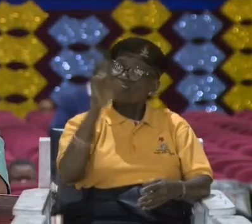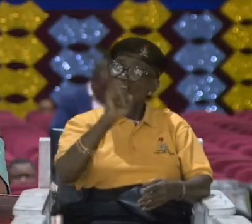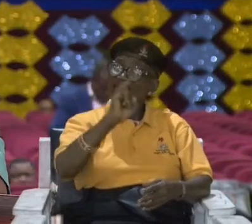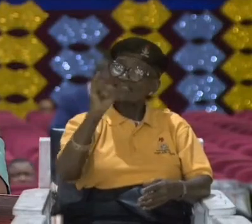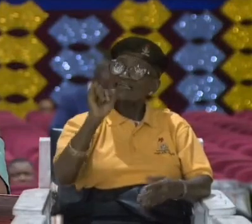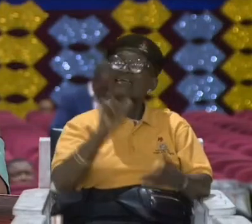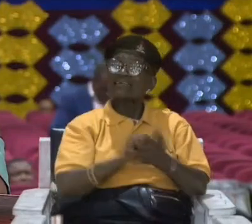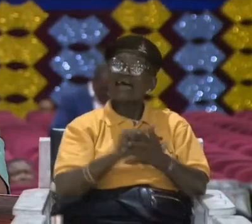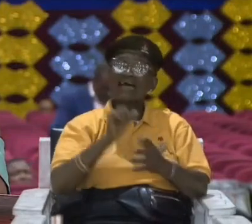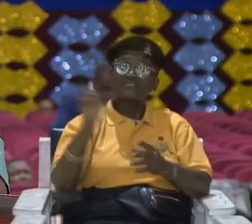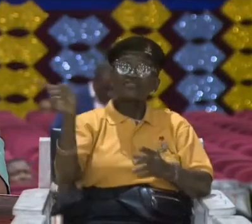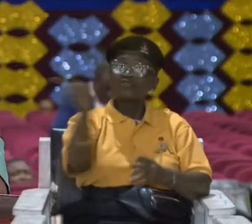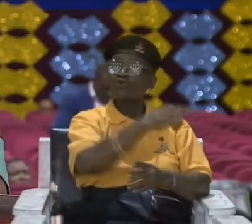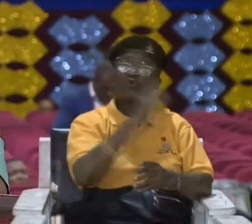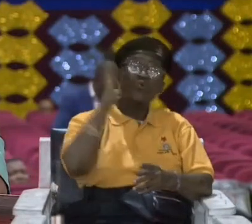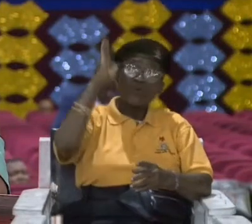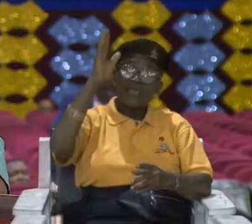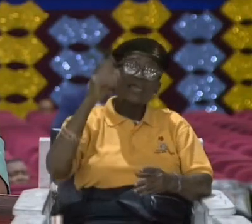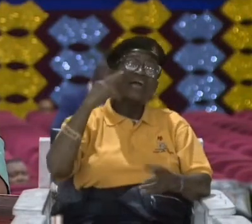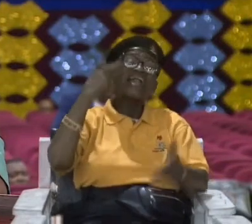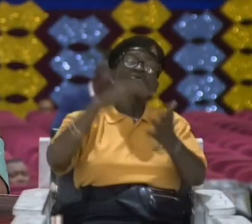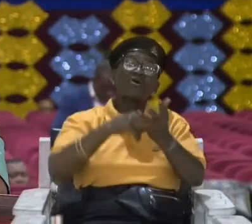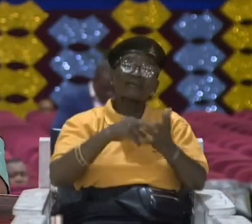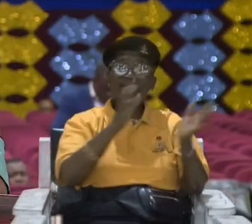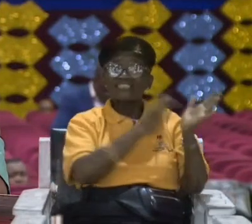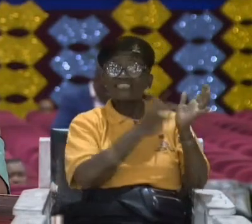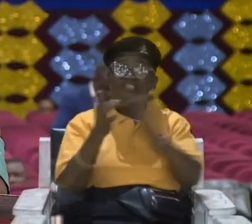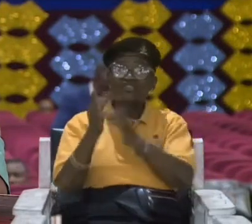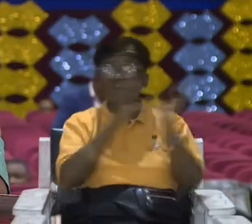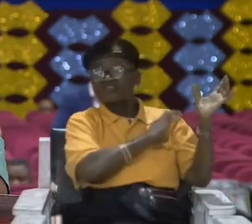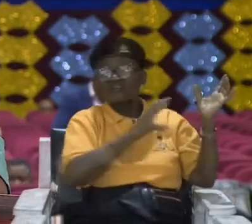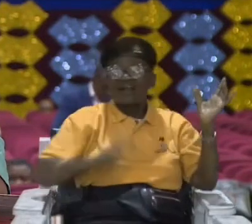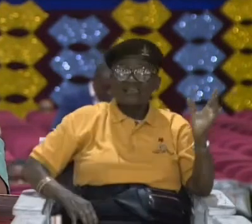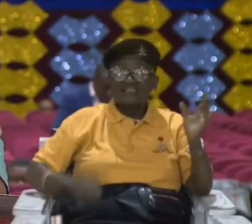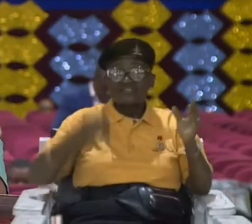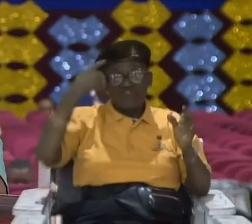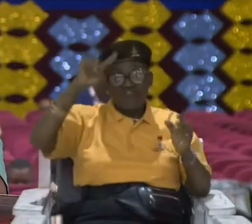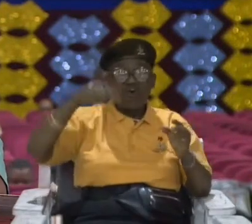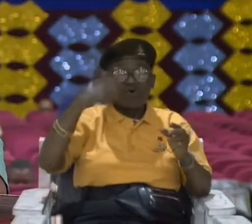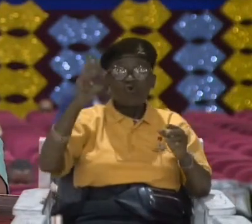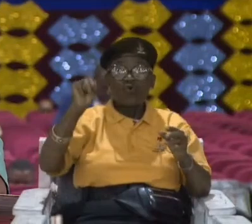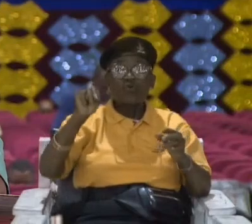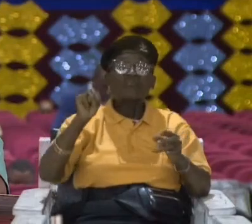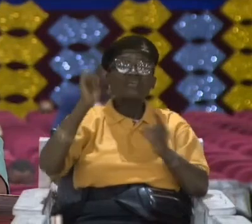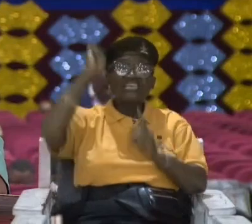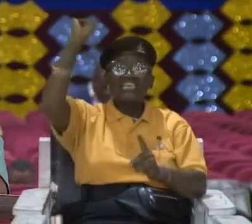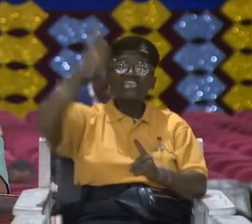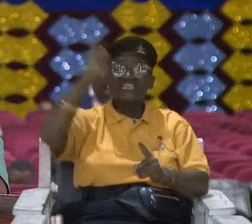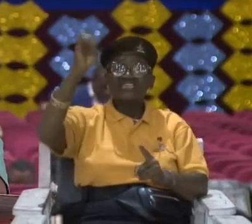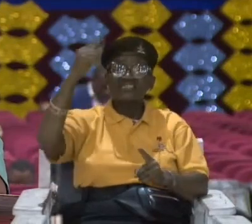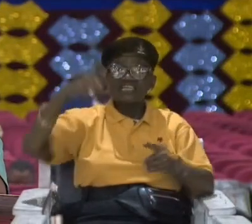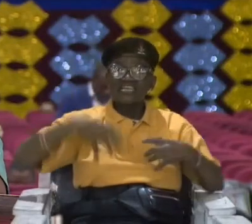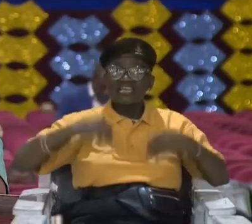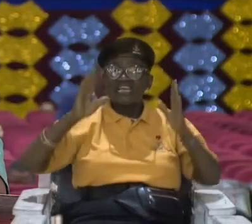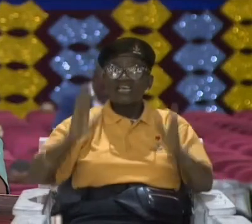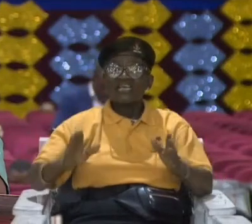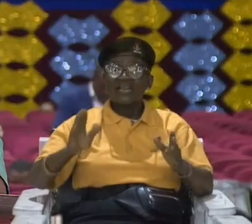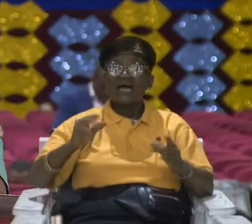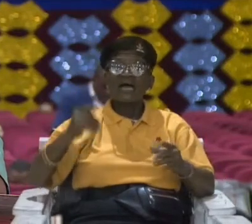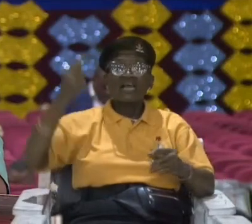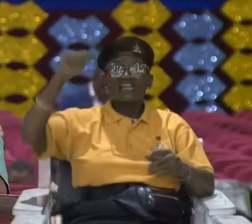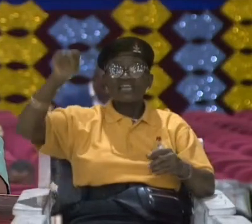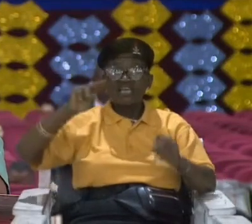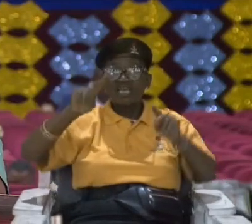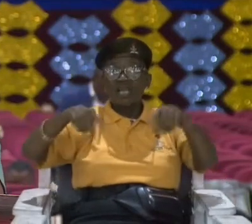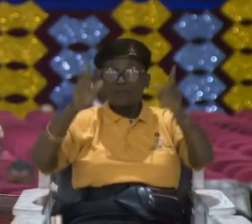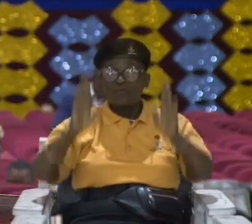is, the healer, the provider, the deliverer,